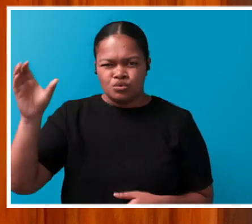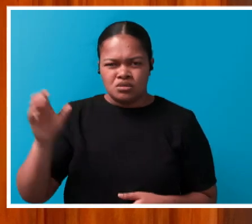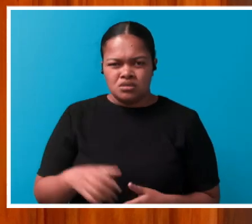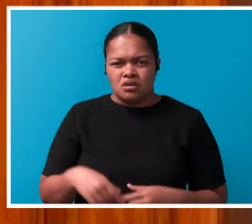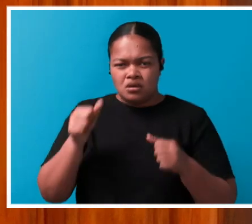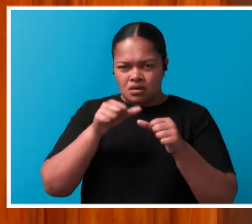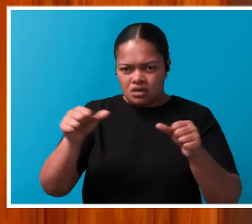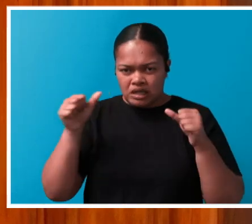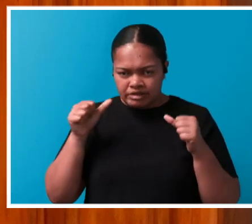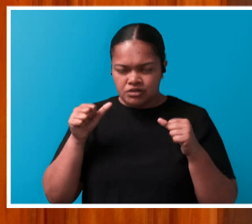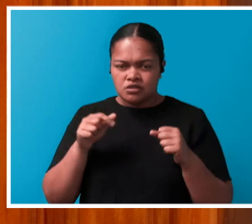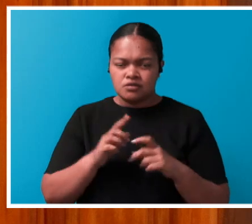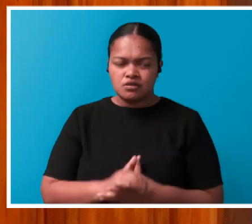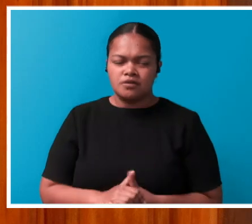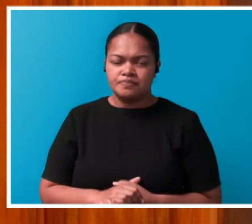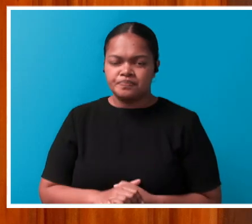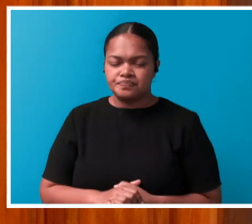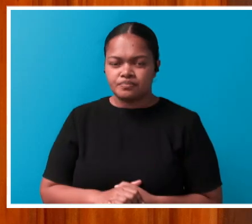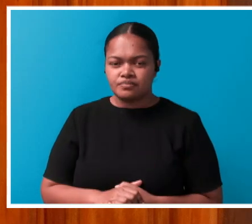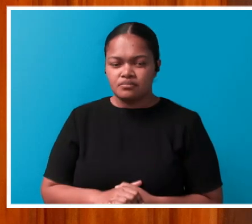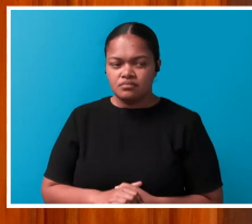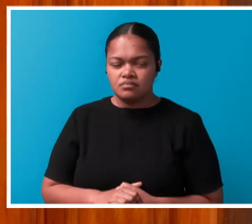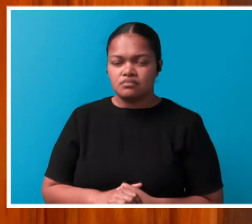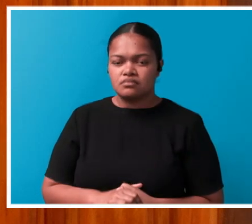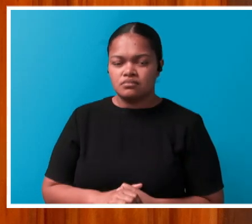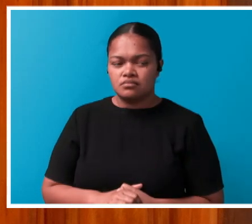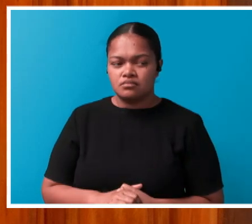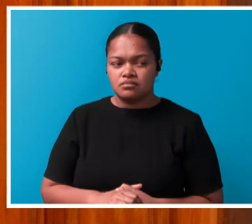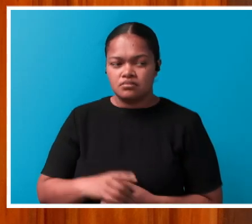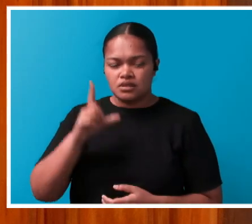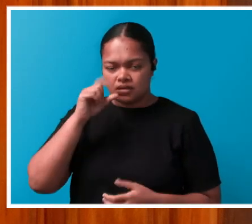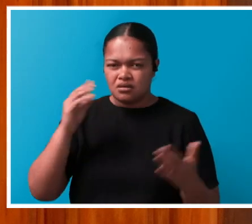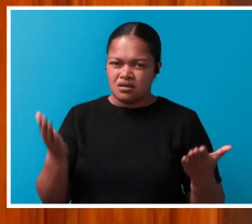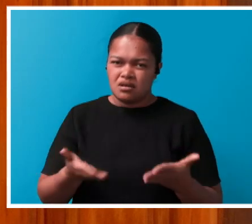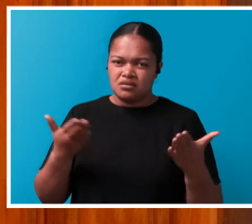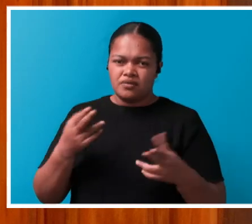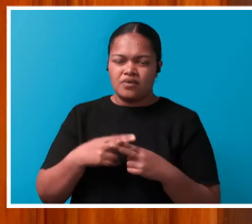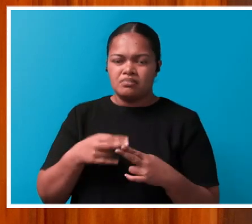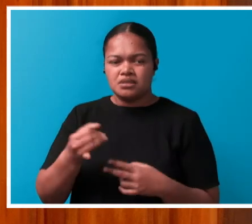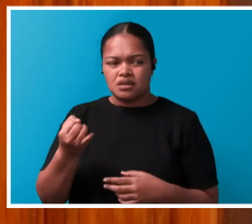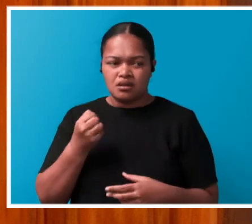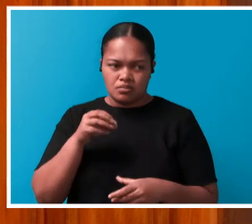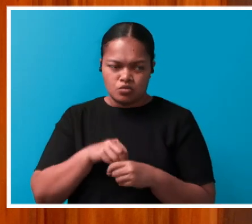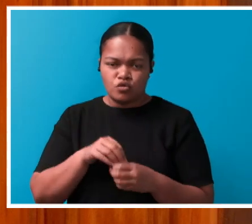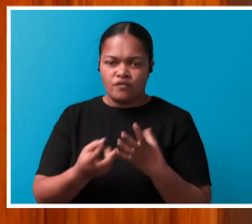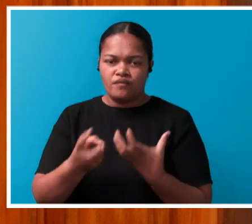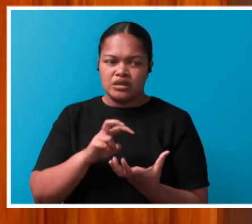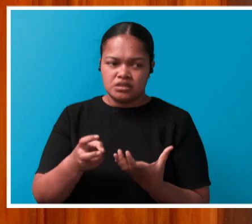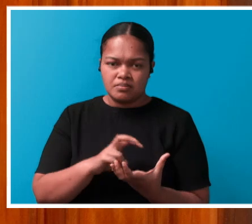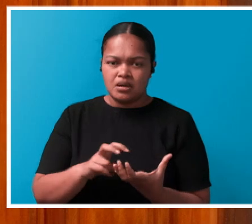agricultural commodities that are more lucrative and can enhance the farmers' income. This includes vegetables, cocoa,